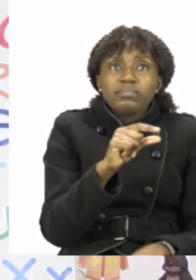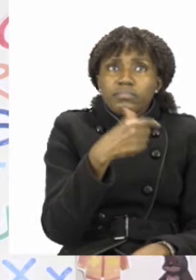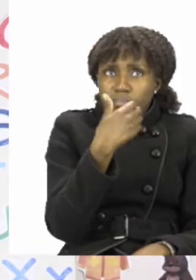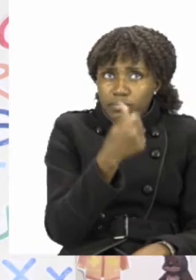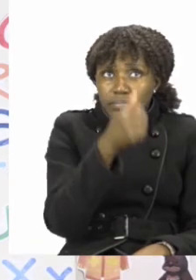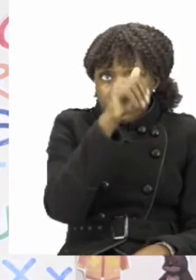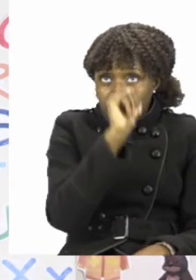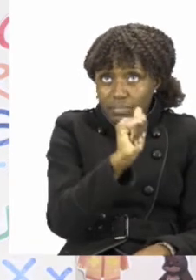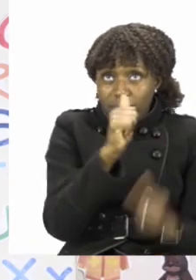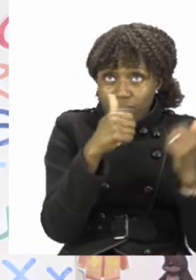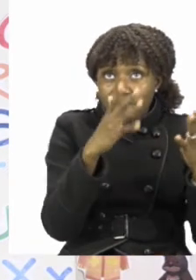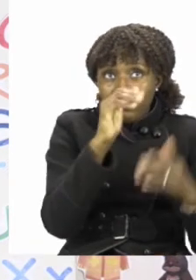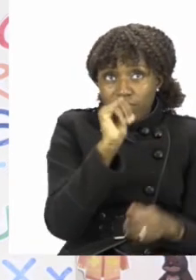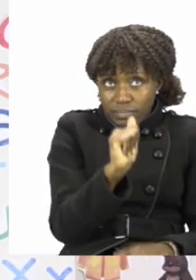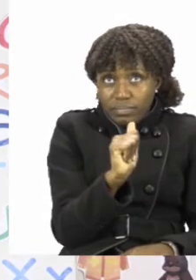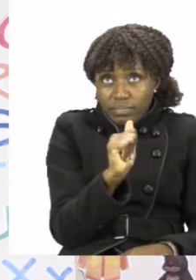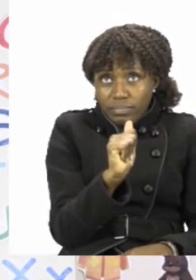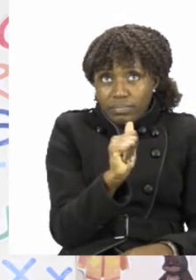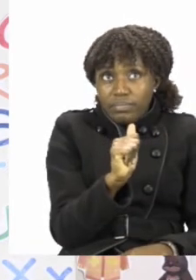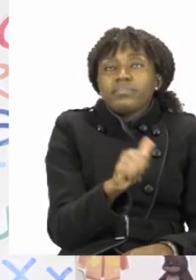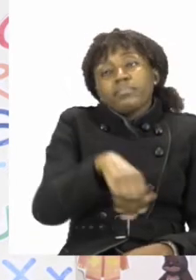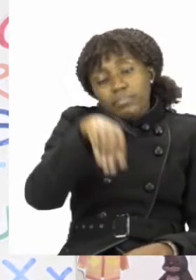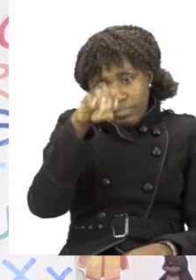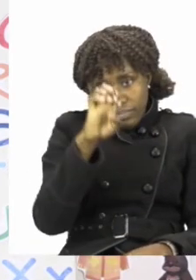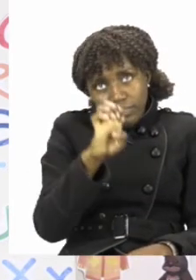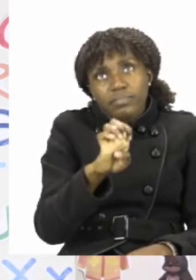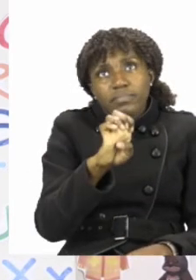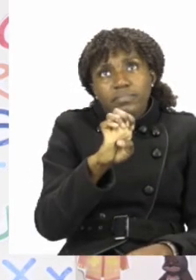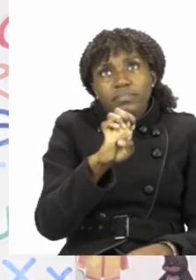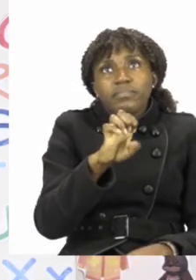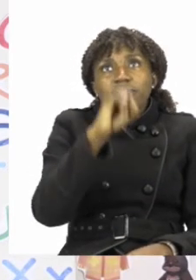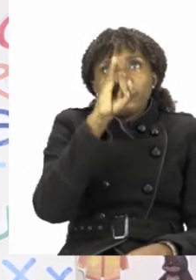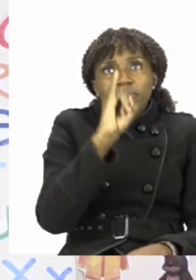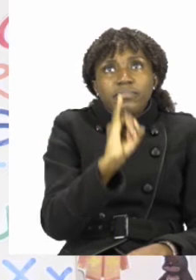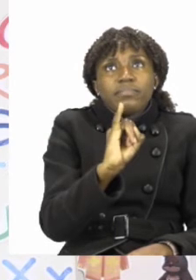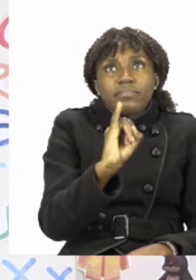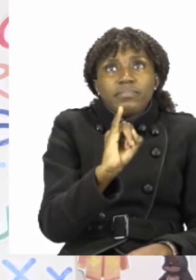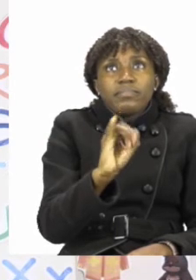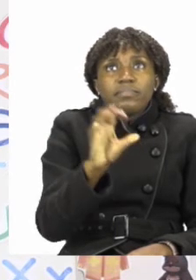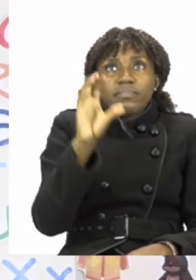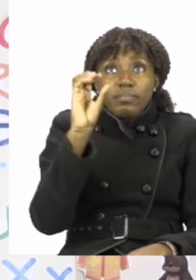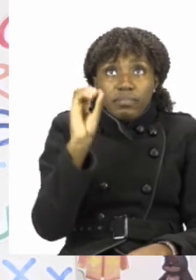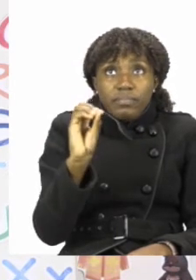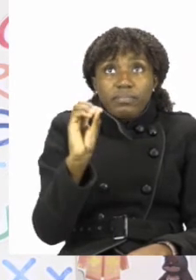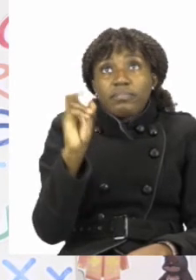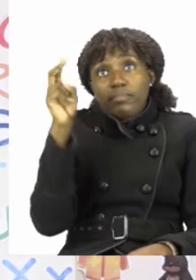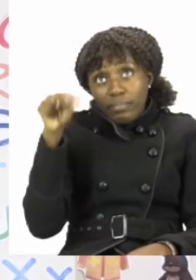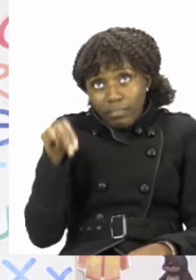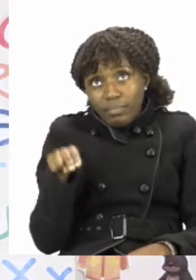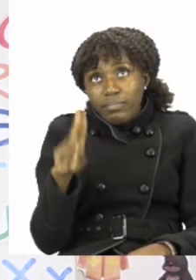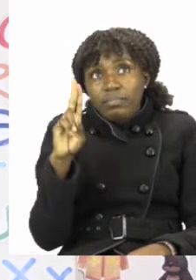to make an, there are only 5 letters that we need to be looking out for at the beginning of a